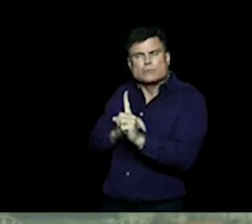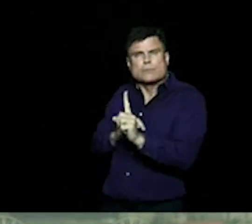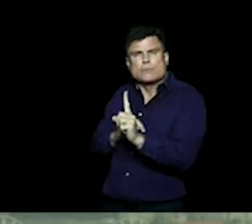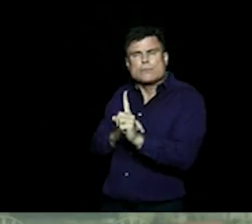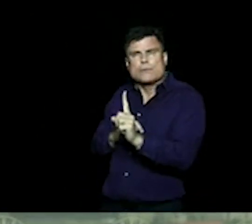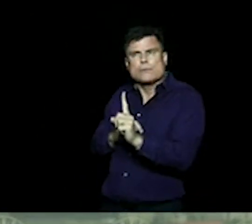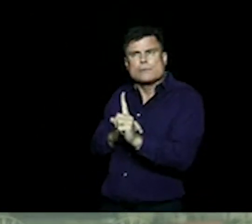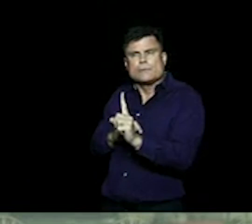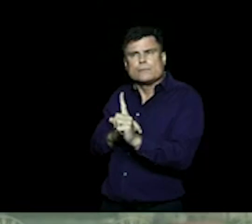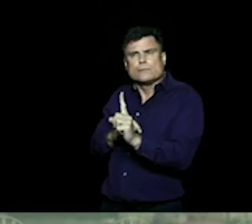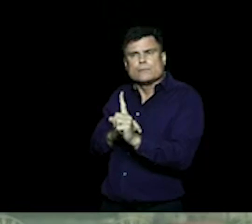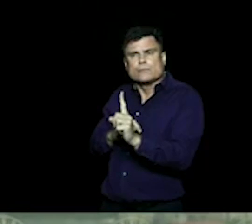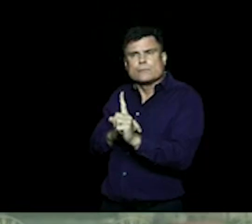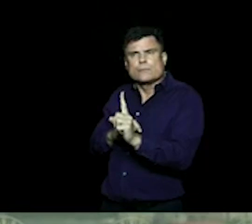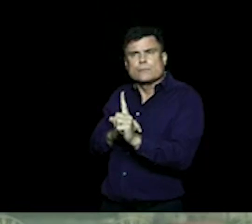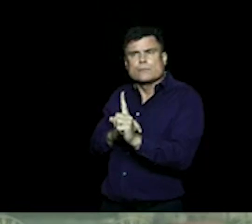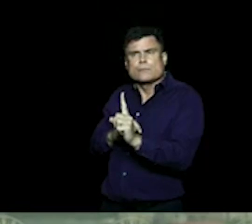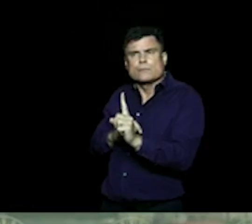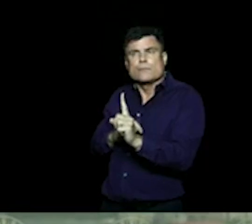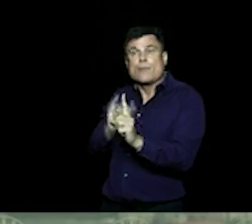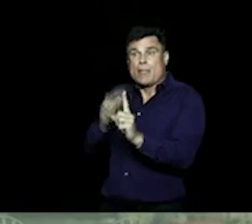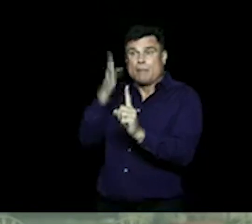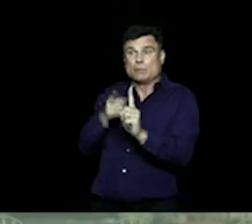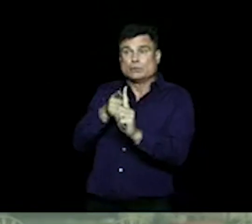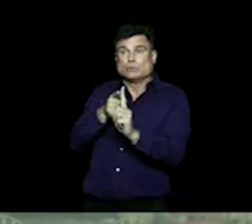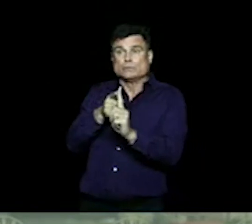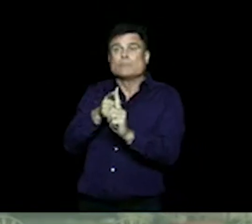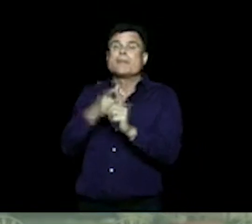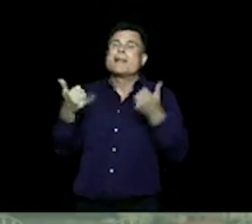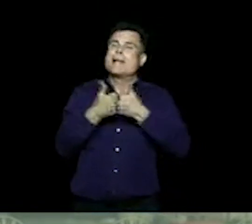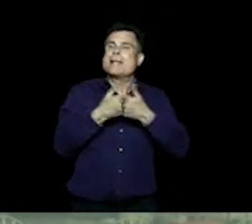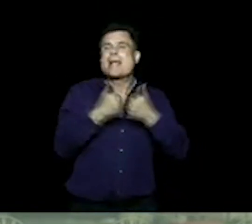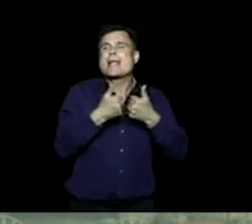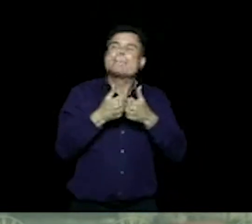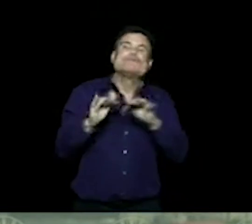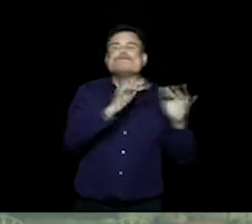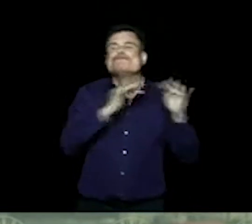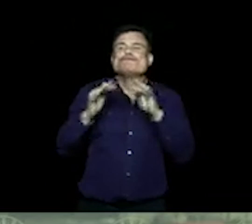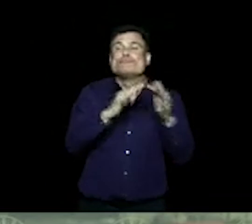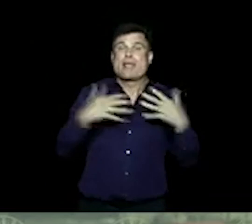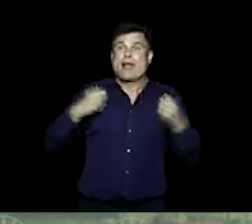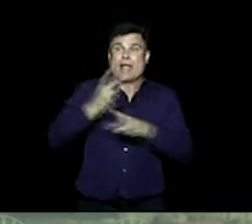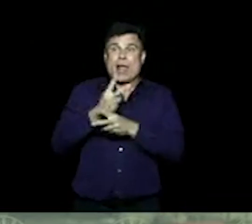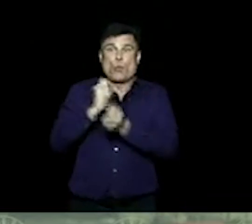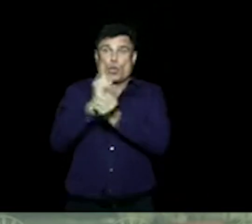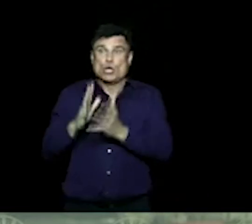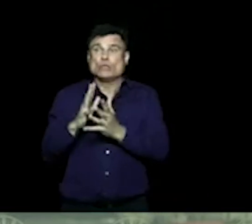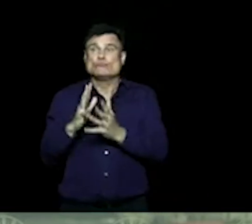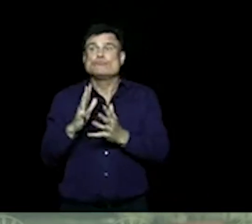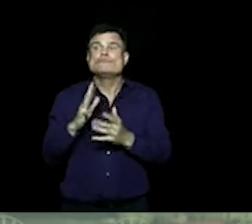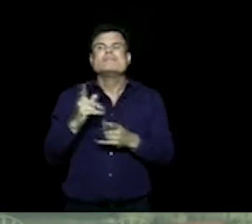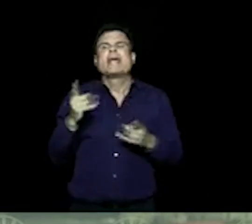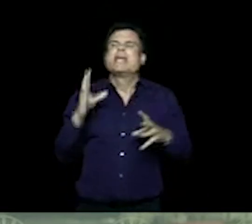level of patients in the ER, in particular Indigenous patients, and the obvious effect of such games being played